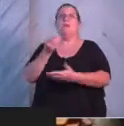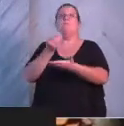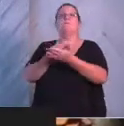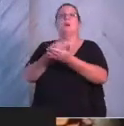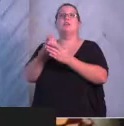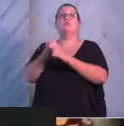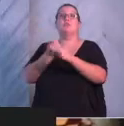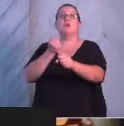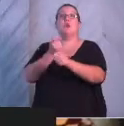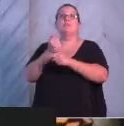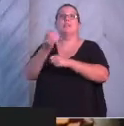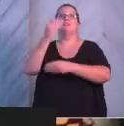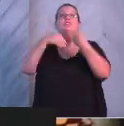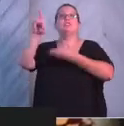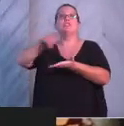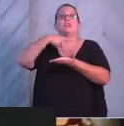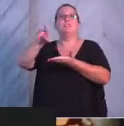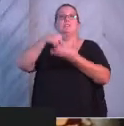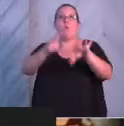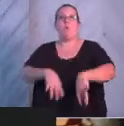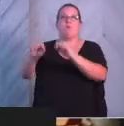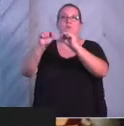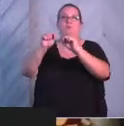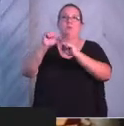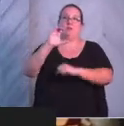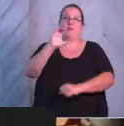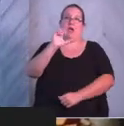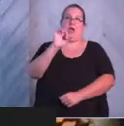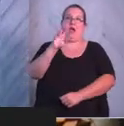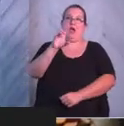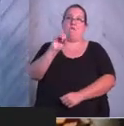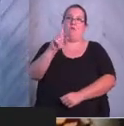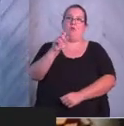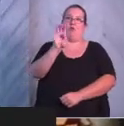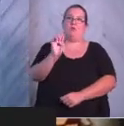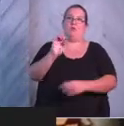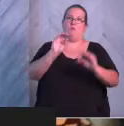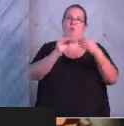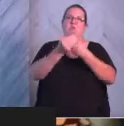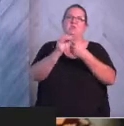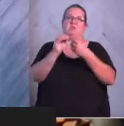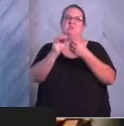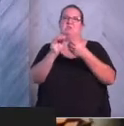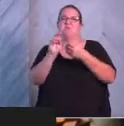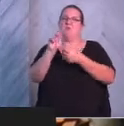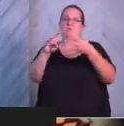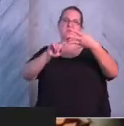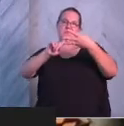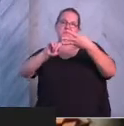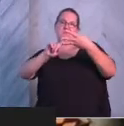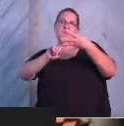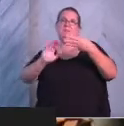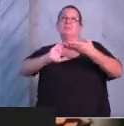an annual dinner dance held by the Afro-Carib organization in mid-November. The City